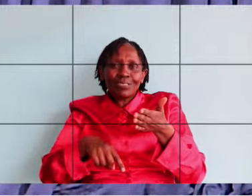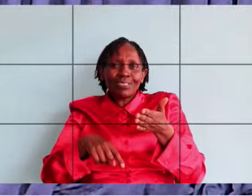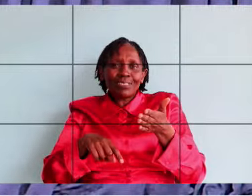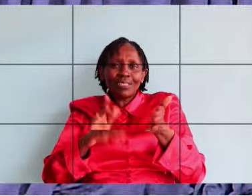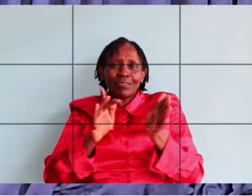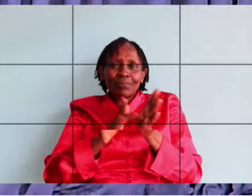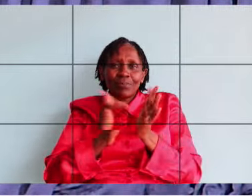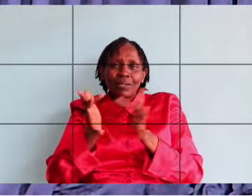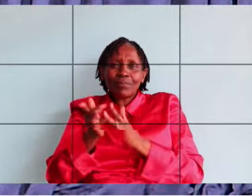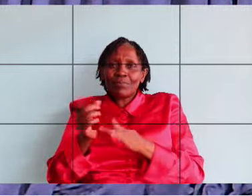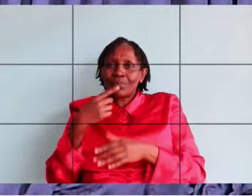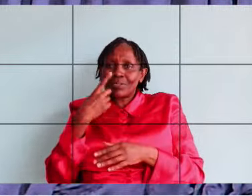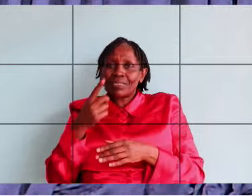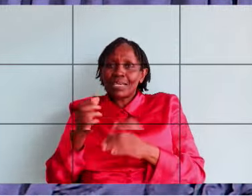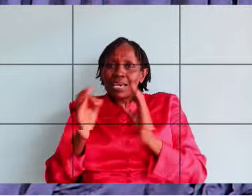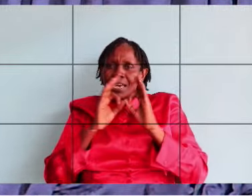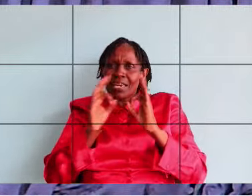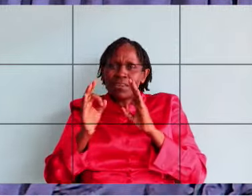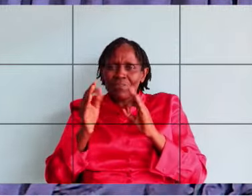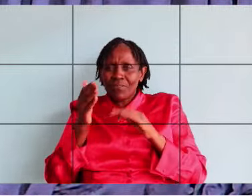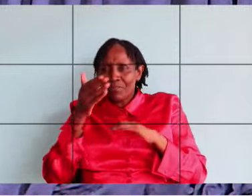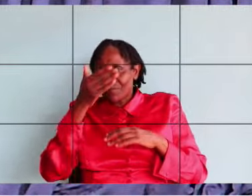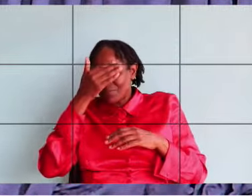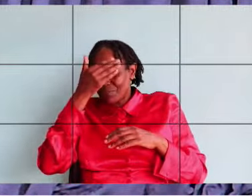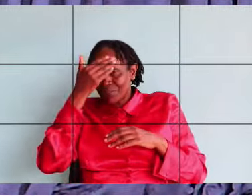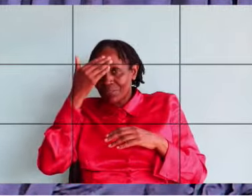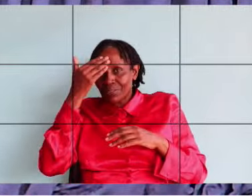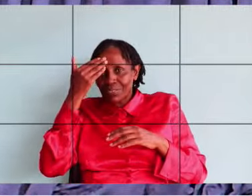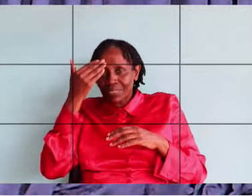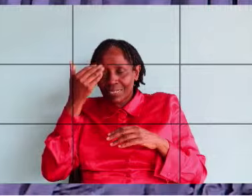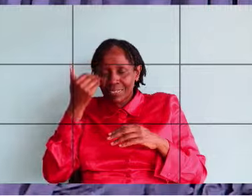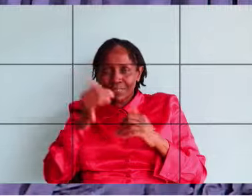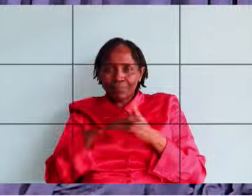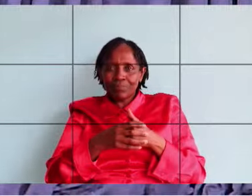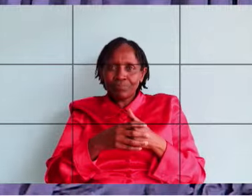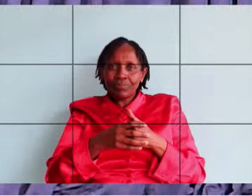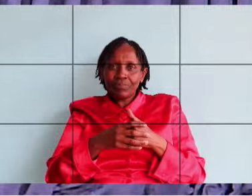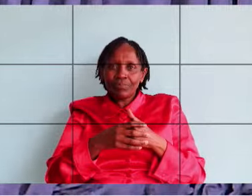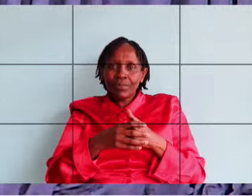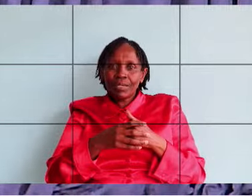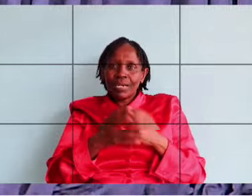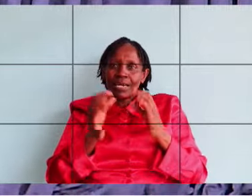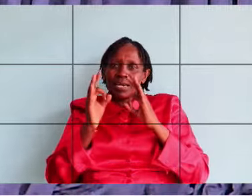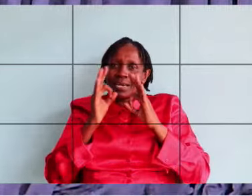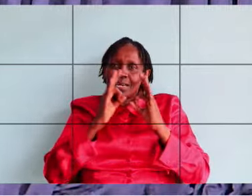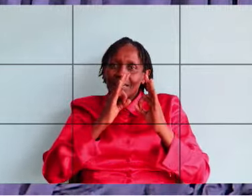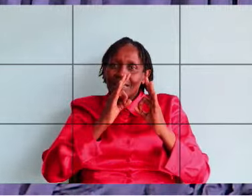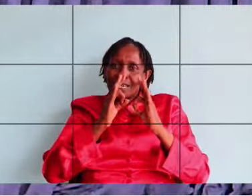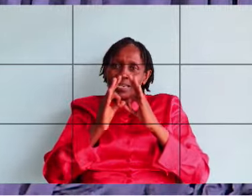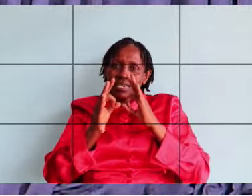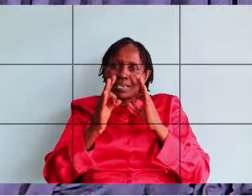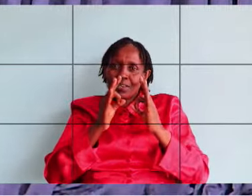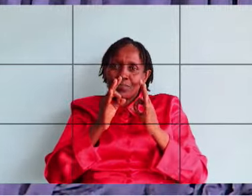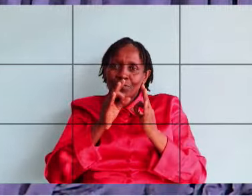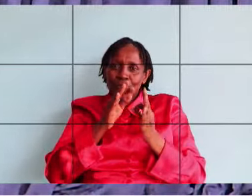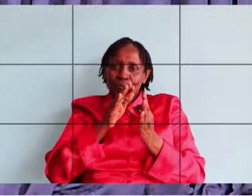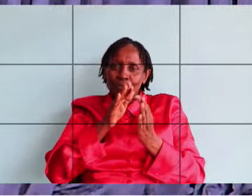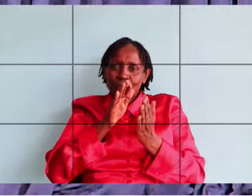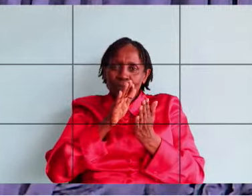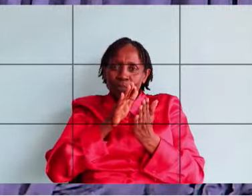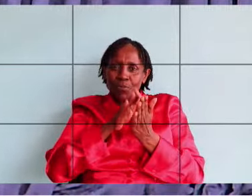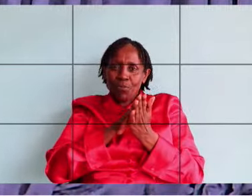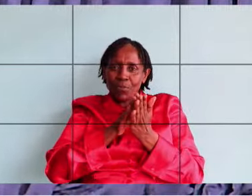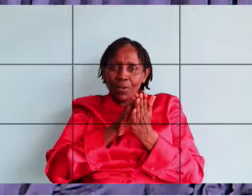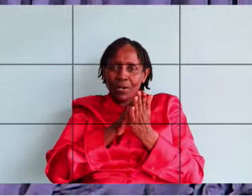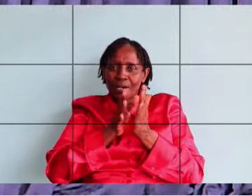We forget. You know, just the same way. If you take a bicycle and park it in your garage, it doesn't